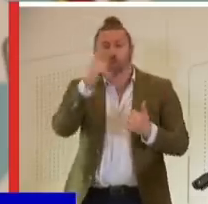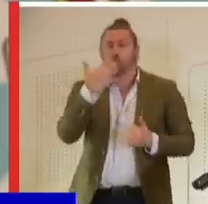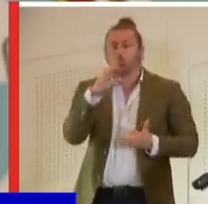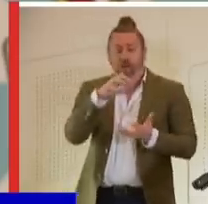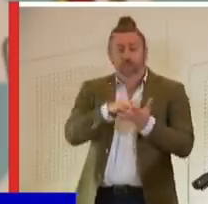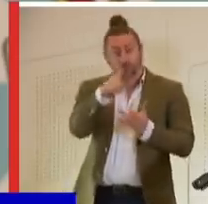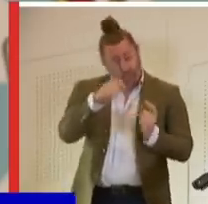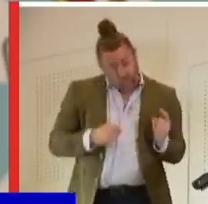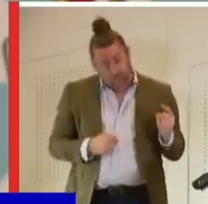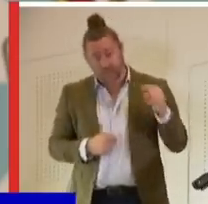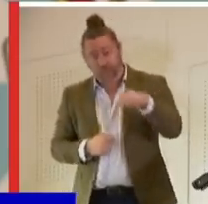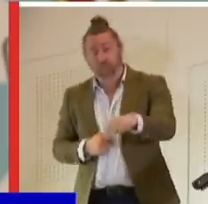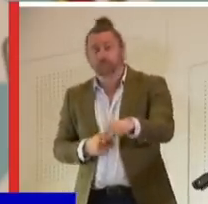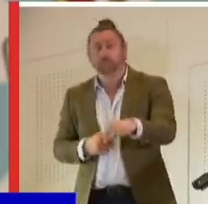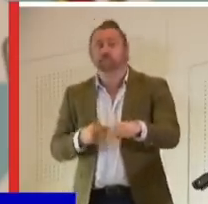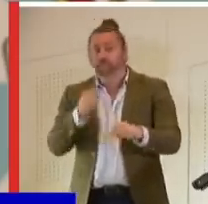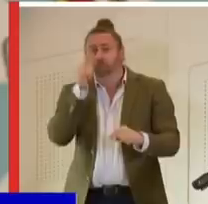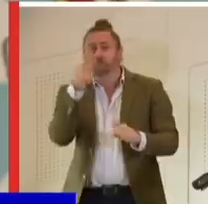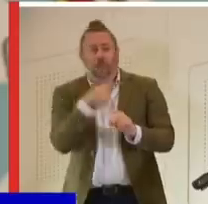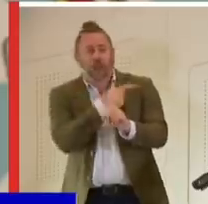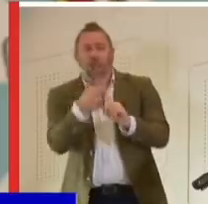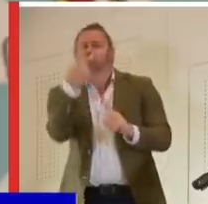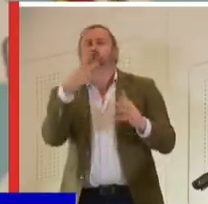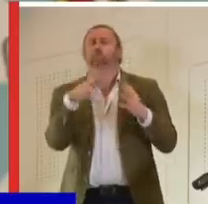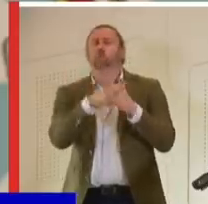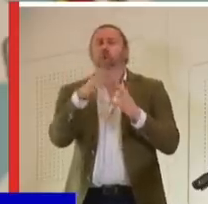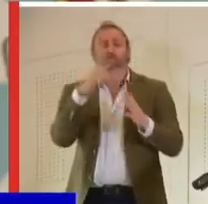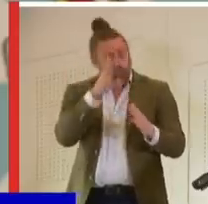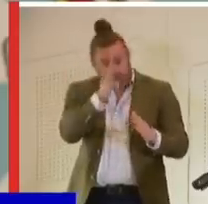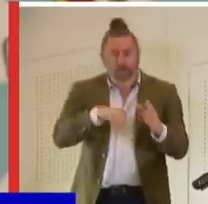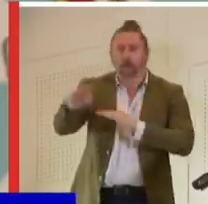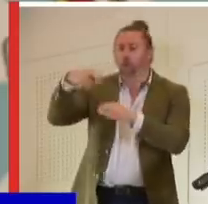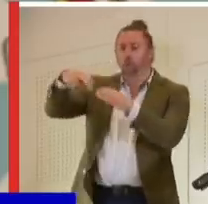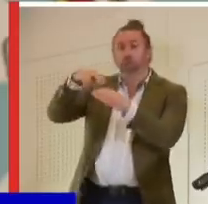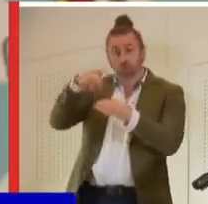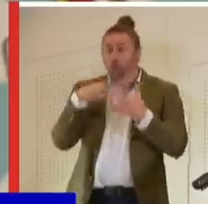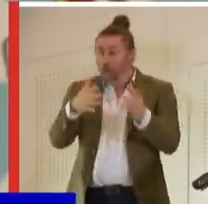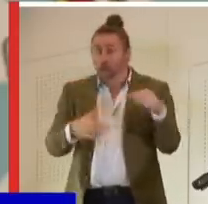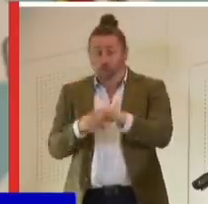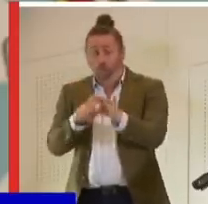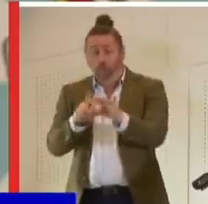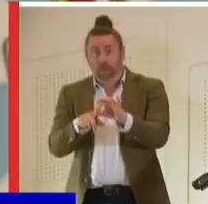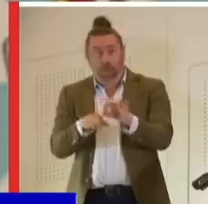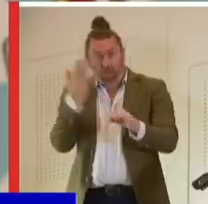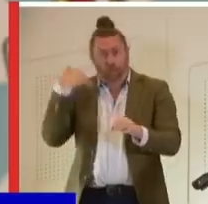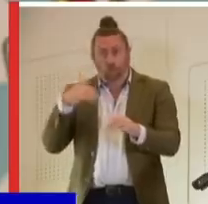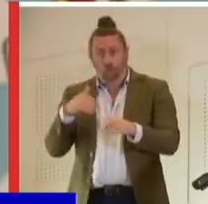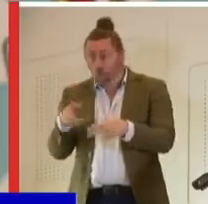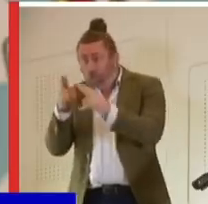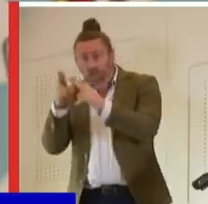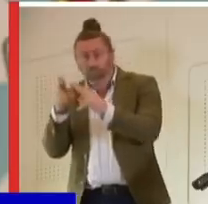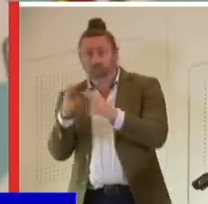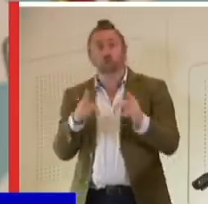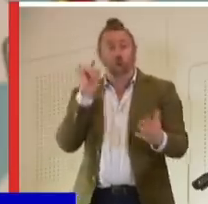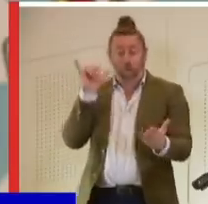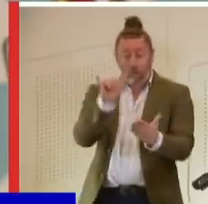Victoria, in the previous 14 days, you can travel into Queensland provided that you are fully vaccinated and you